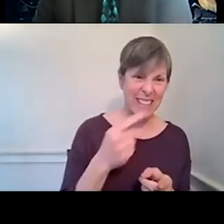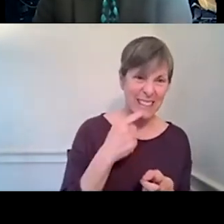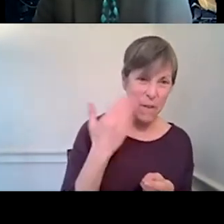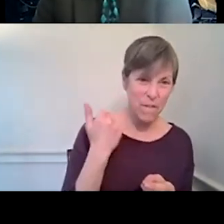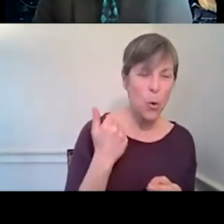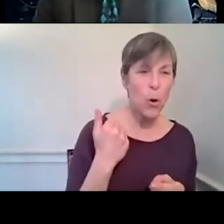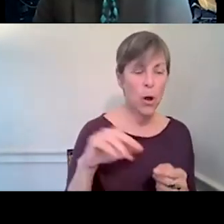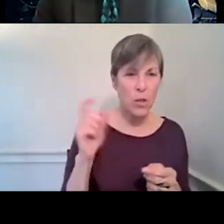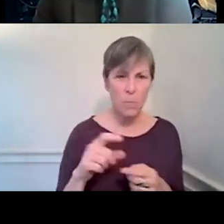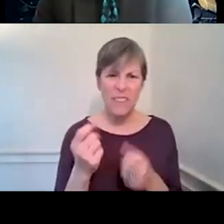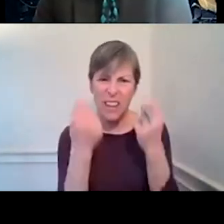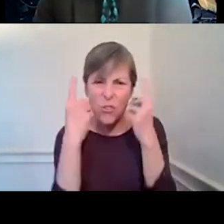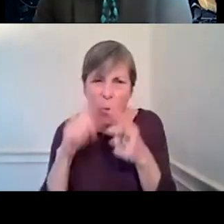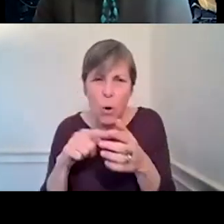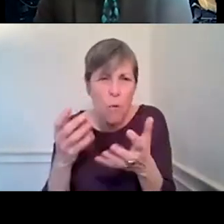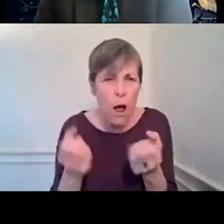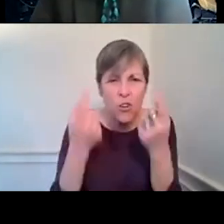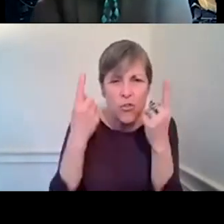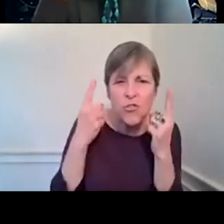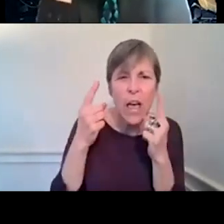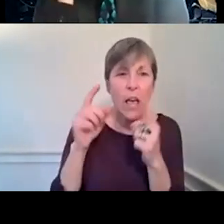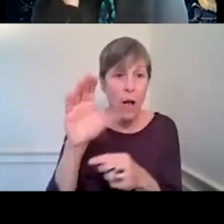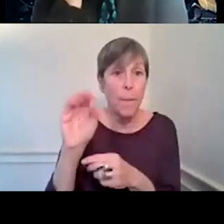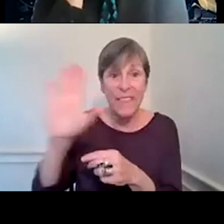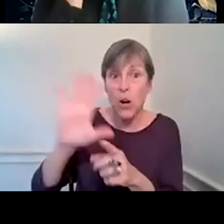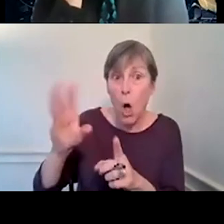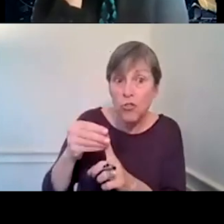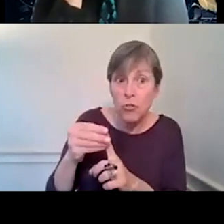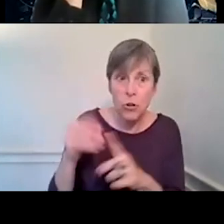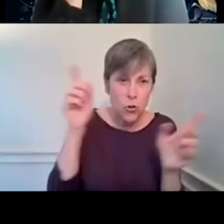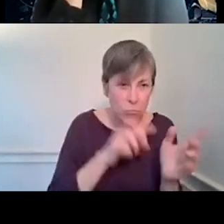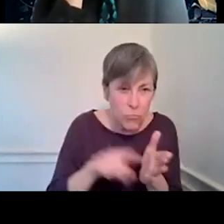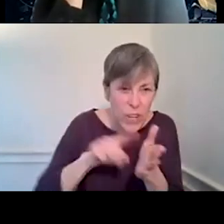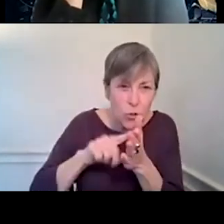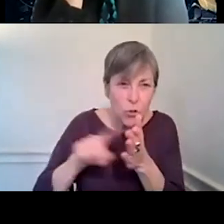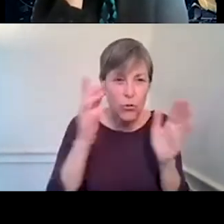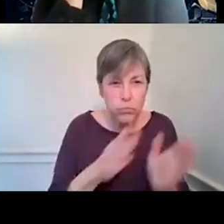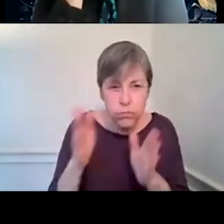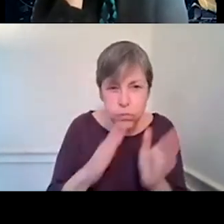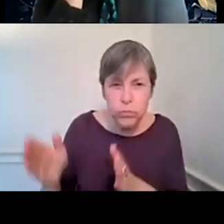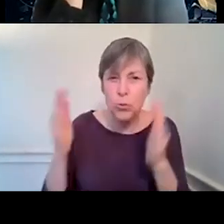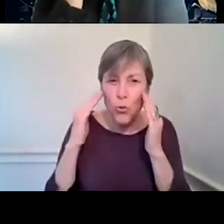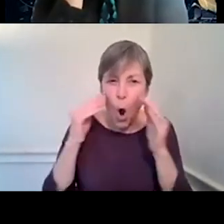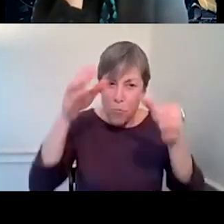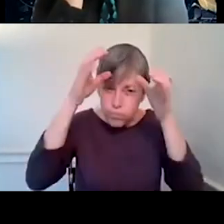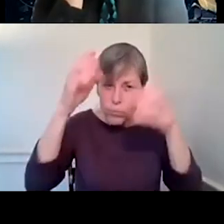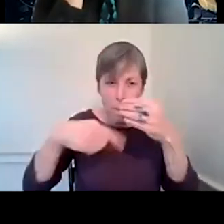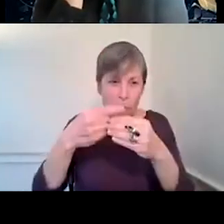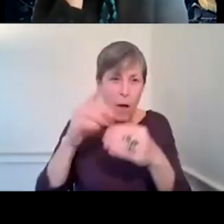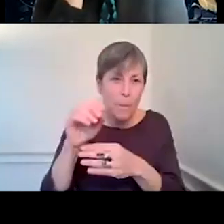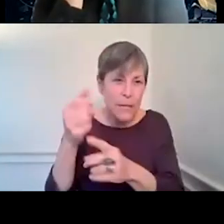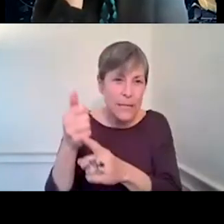understand what you're looking for, understand the culture of the firm, do as much research and preparation as you can about the company that you're trying to